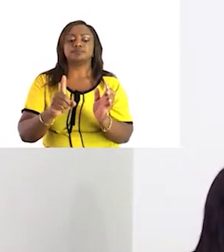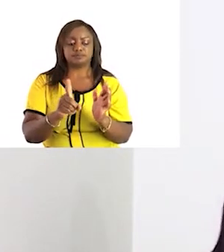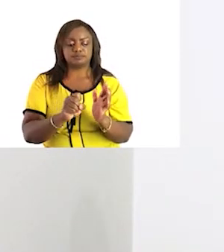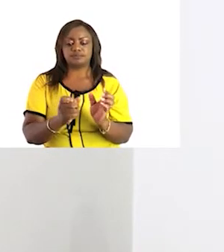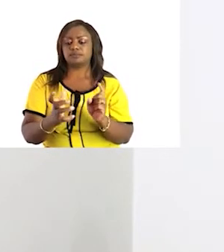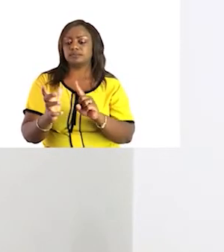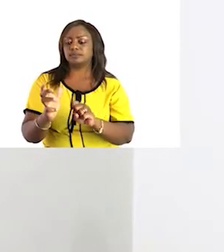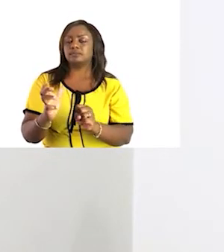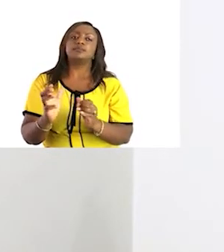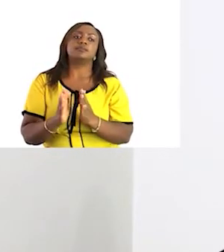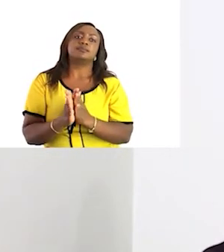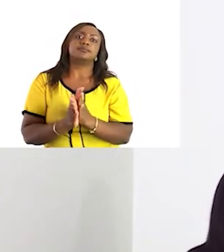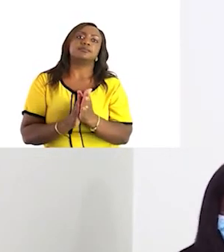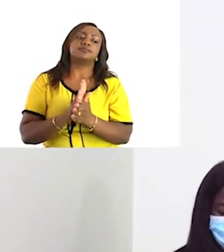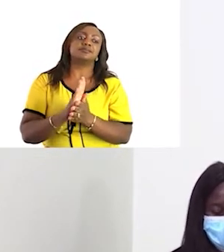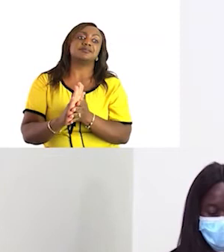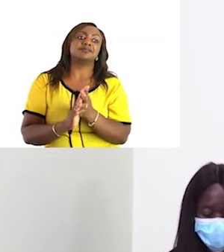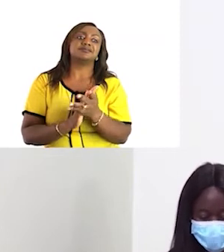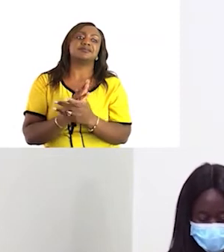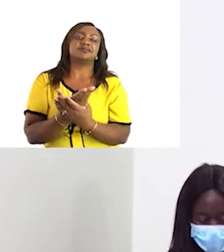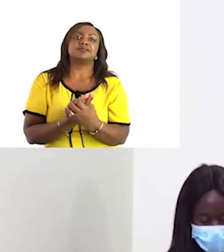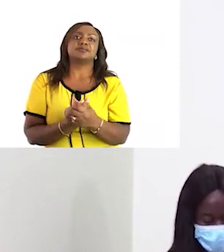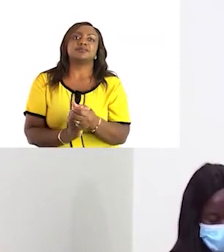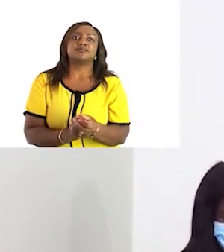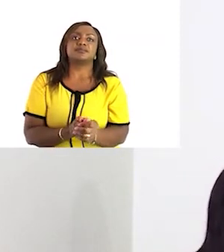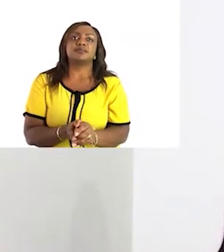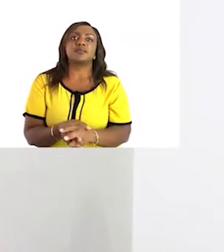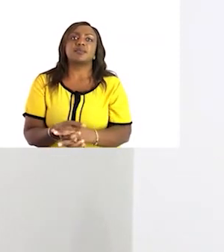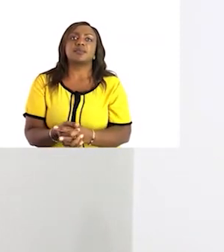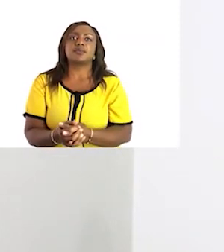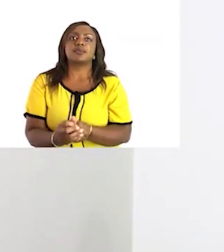take our sanitizers and then we spray.